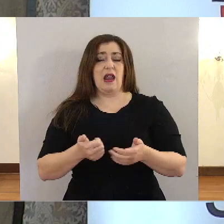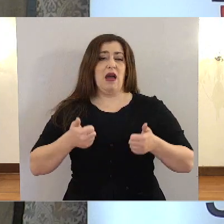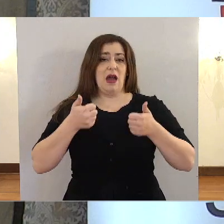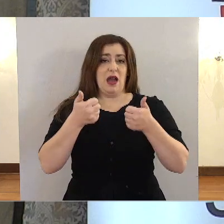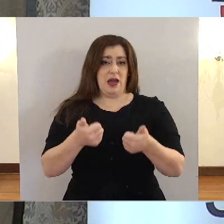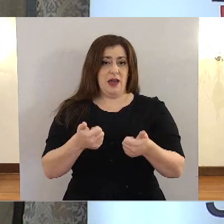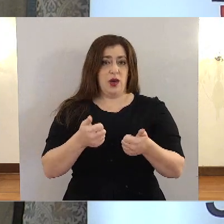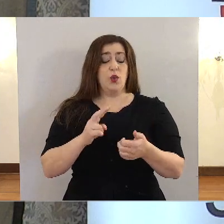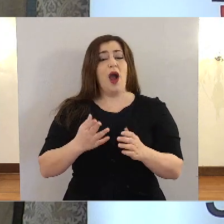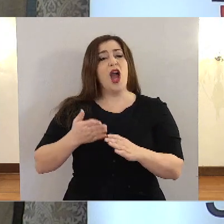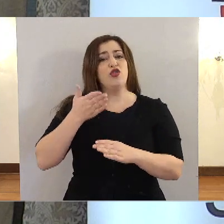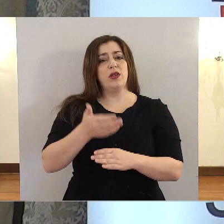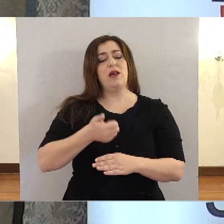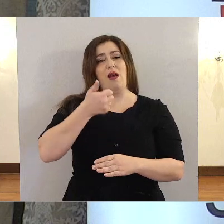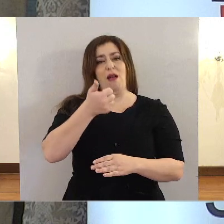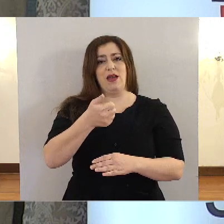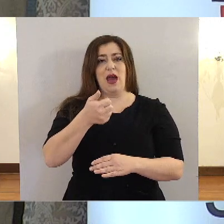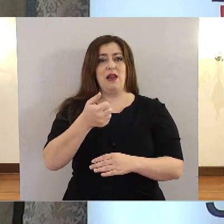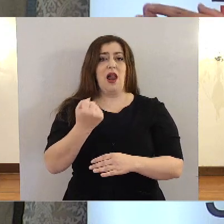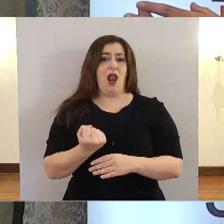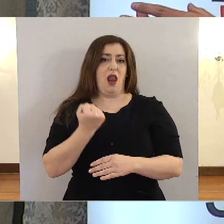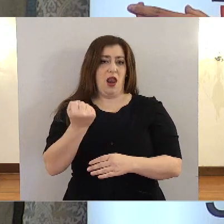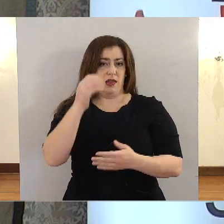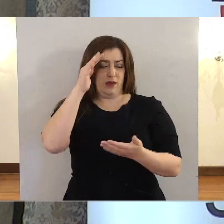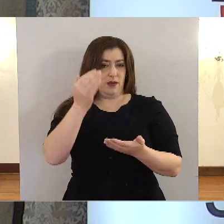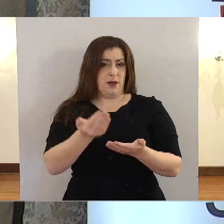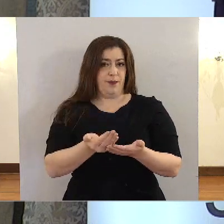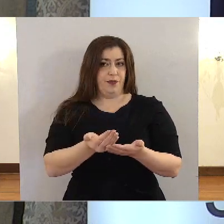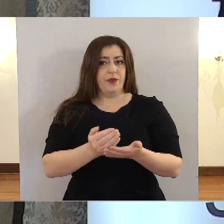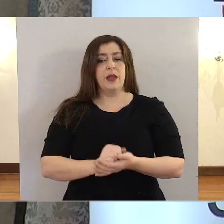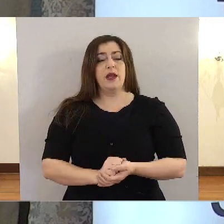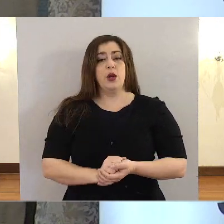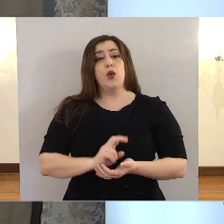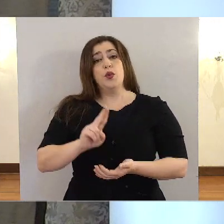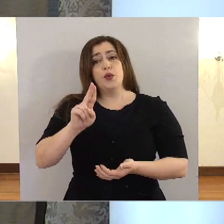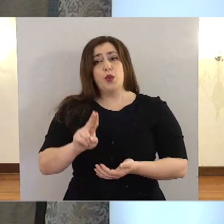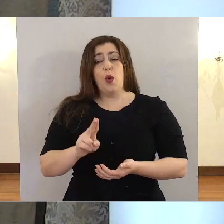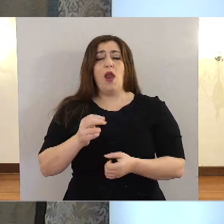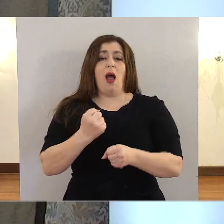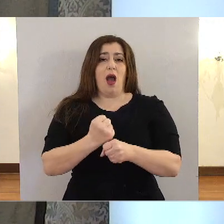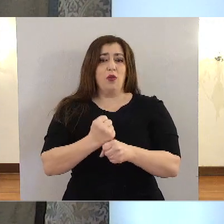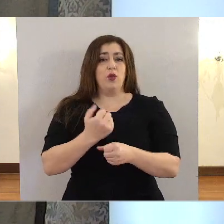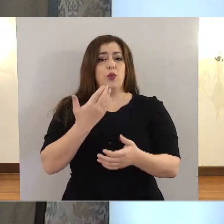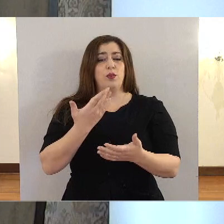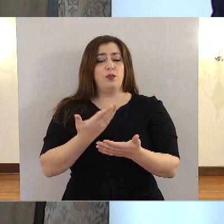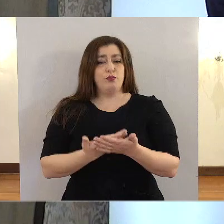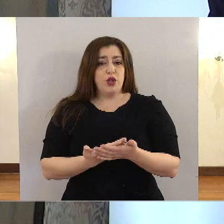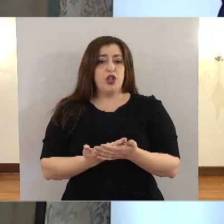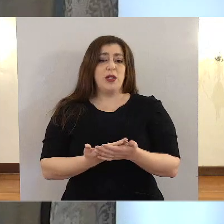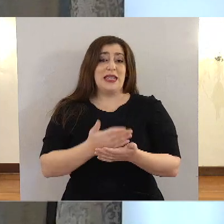accessing healthcare services and how healthcare professionals can possibly improve their